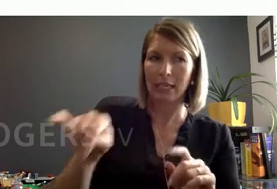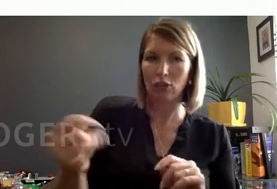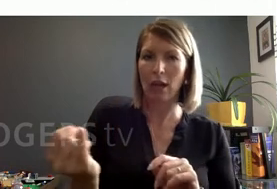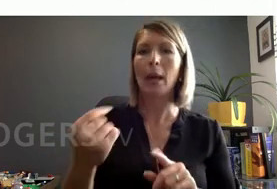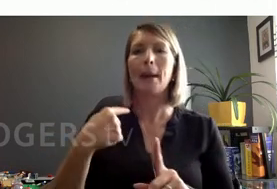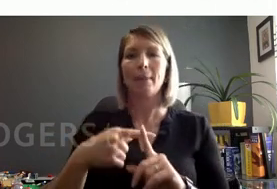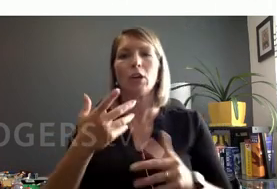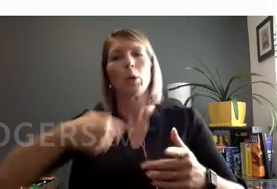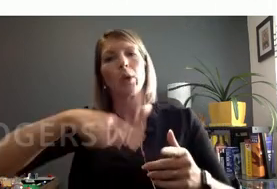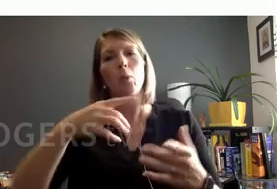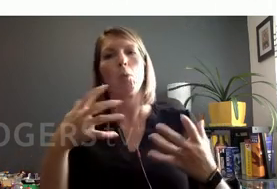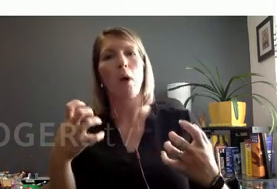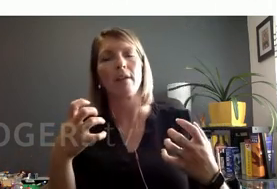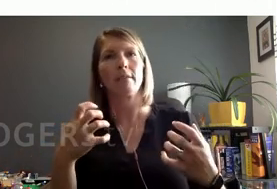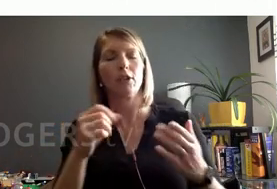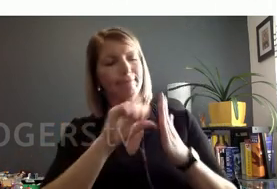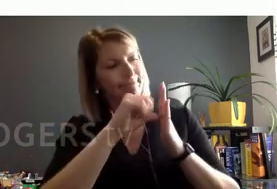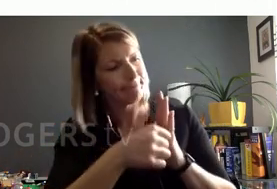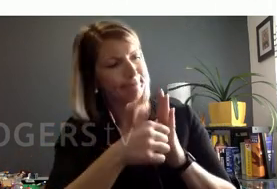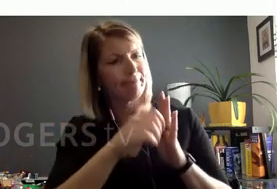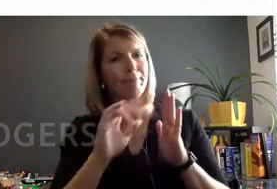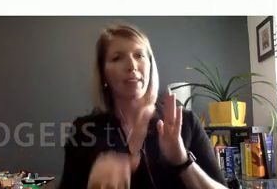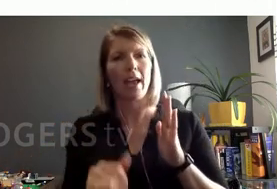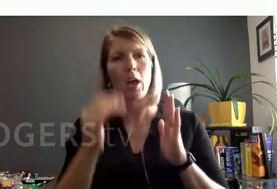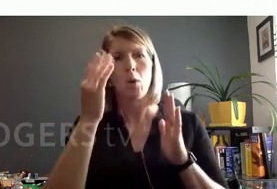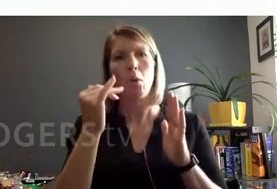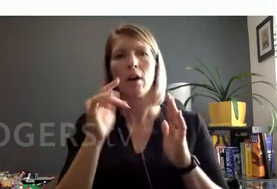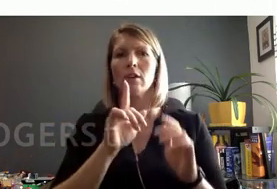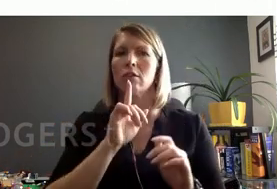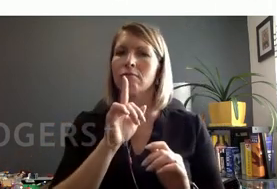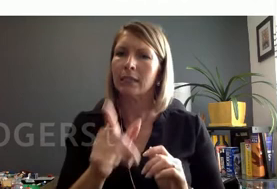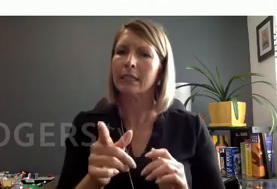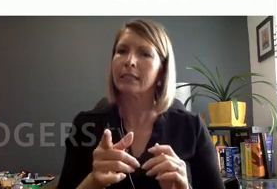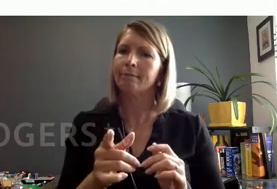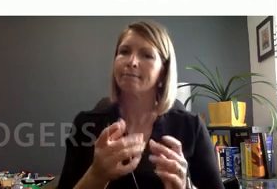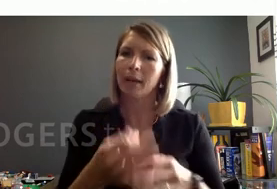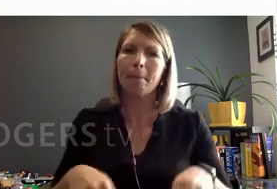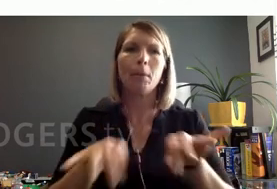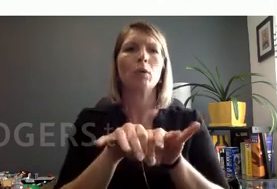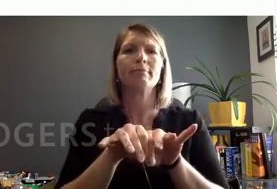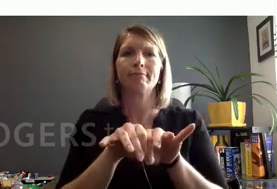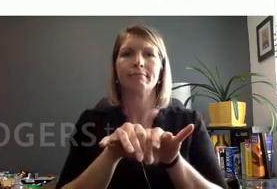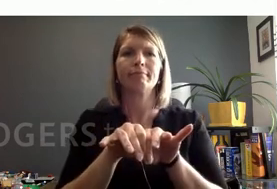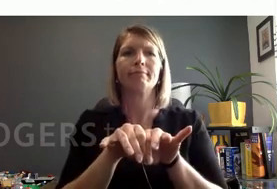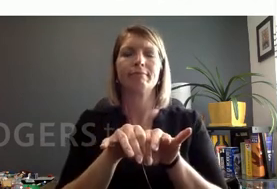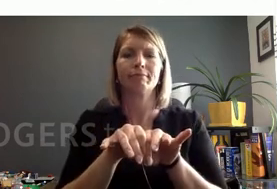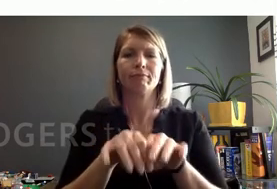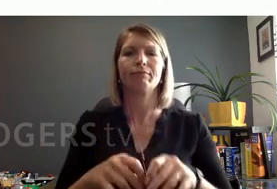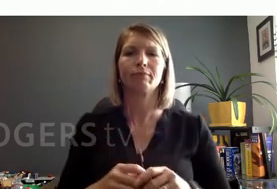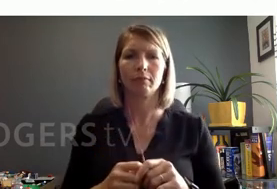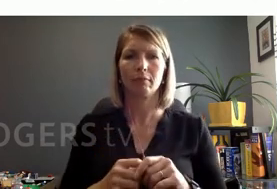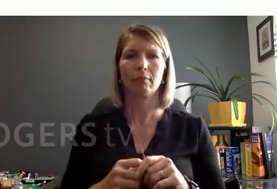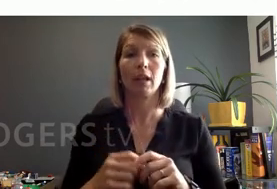that because it brings so much to this city and so much to this province. Mm-hmm. So there's a couple of different